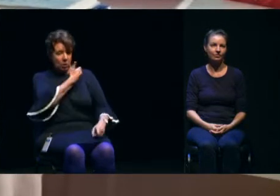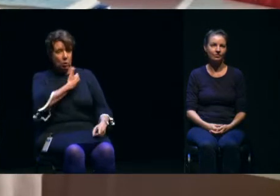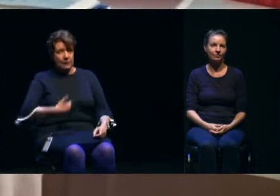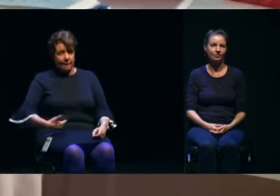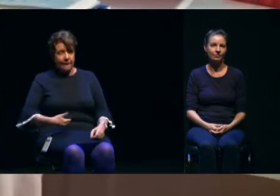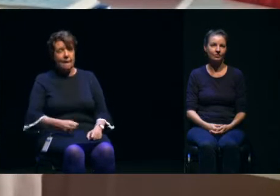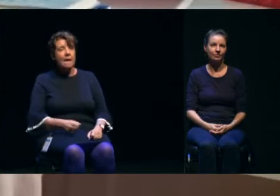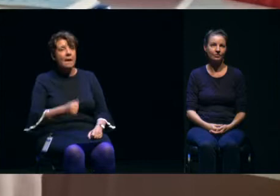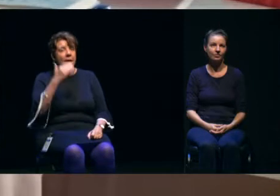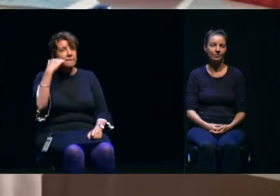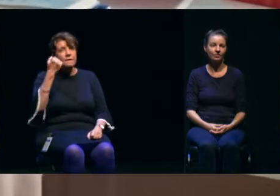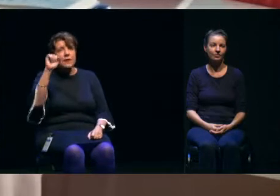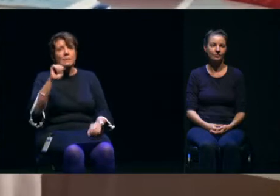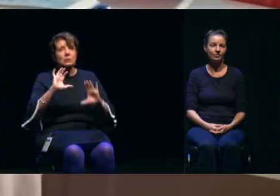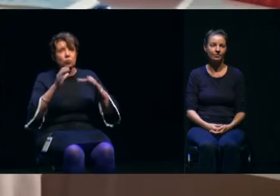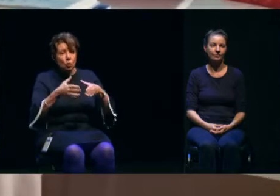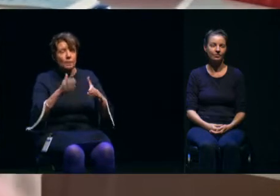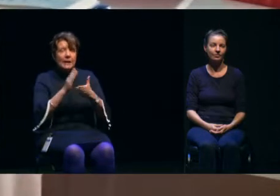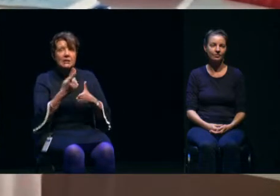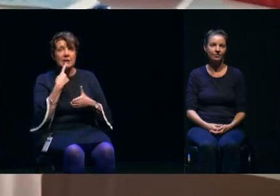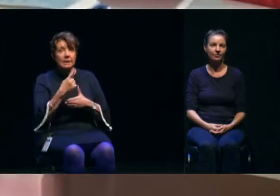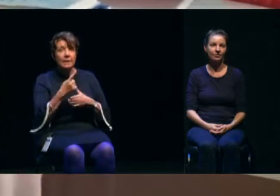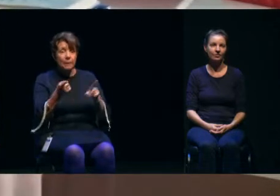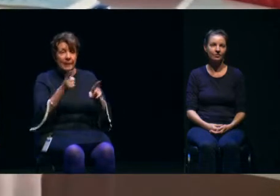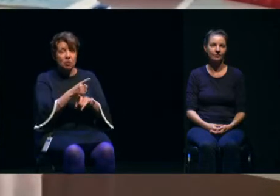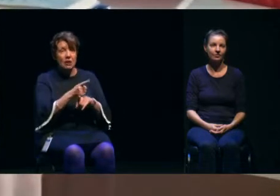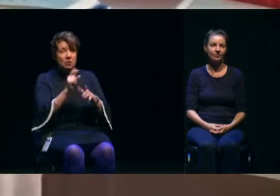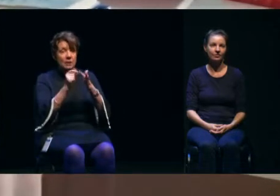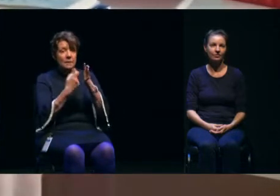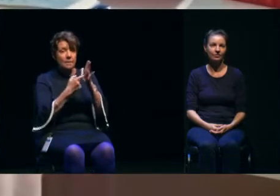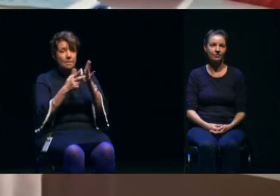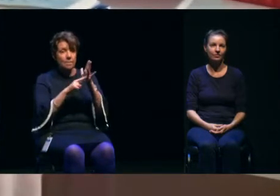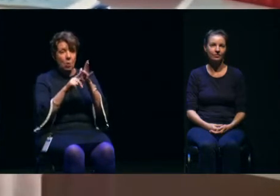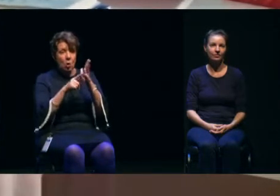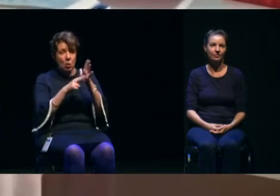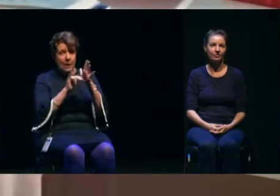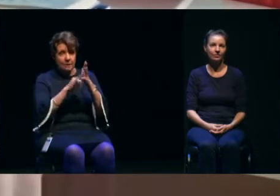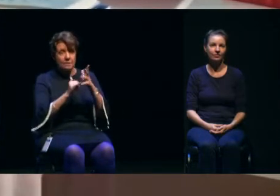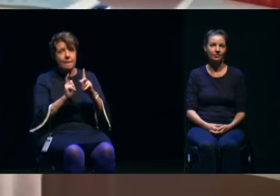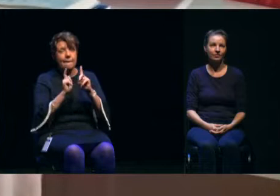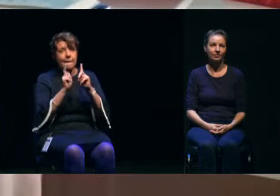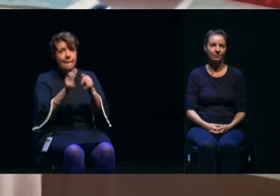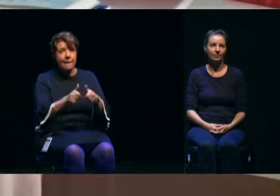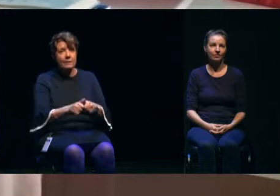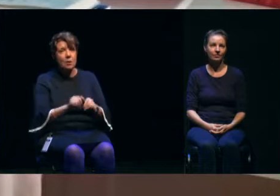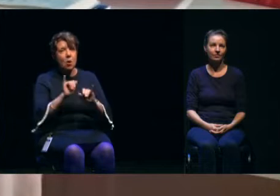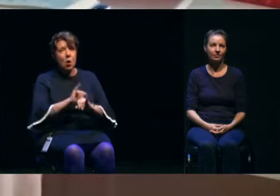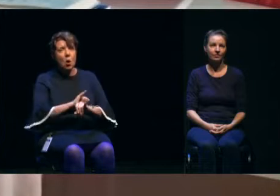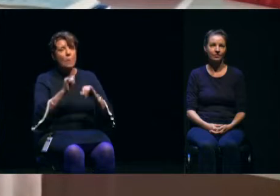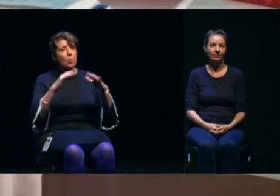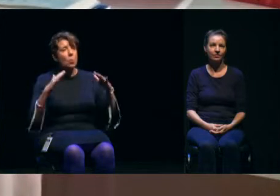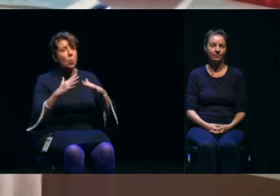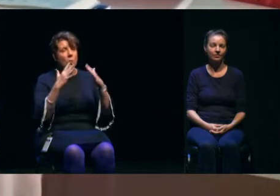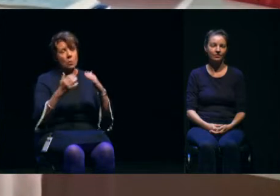there told them that they had been changing the pronouns after this horrible